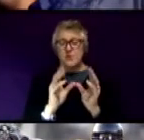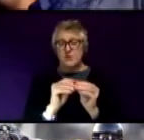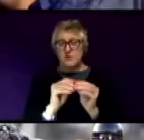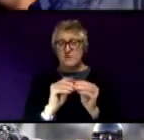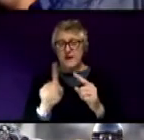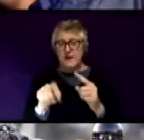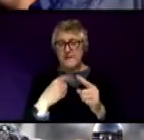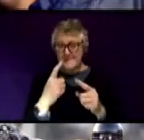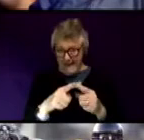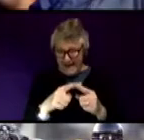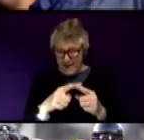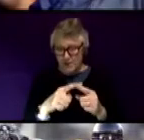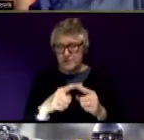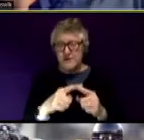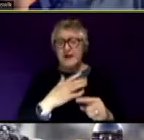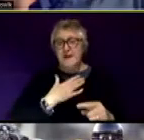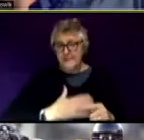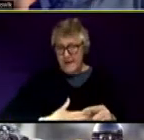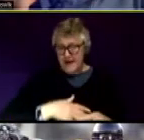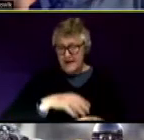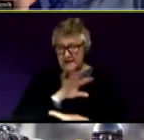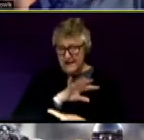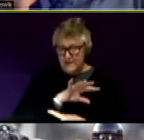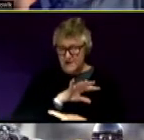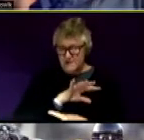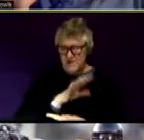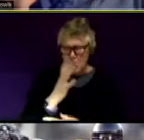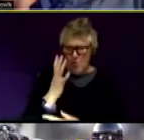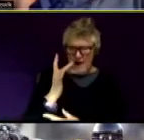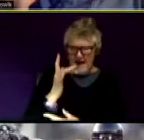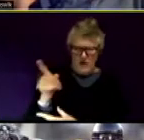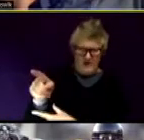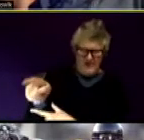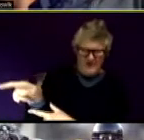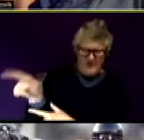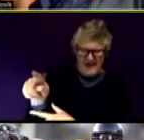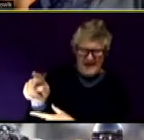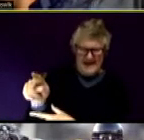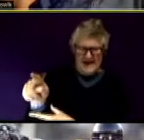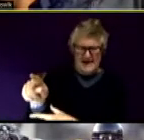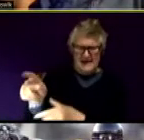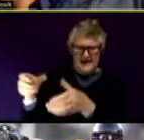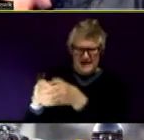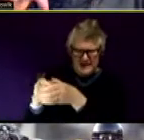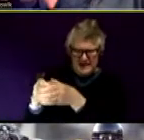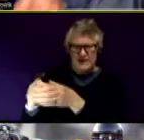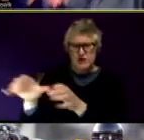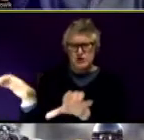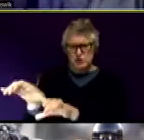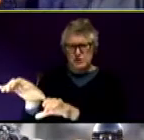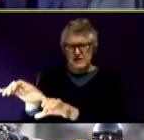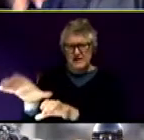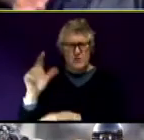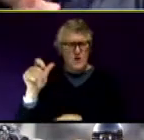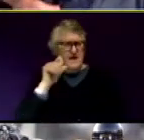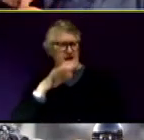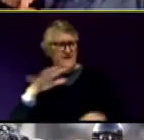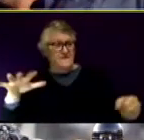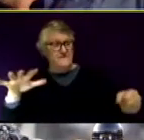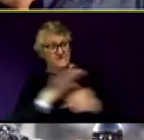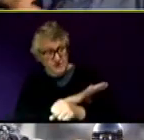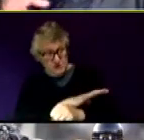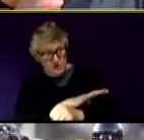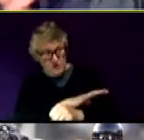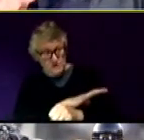body-worn cameras, and why is it the SAP committee doing it and not full board? And then who is COCO working